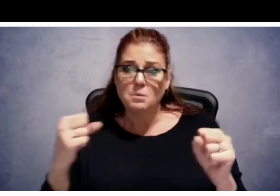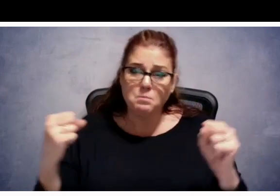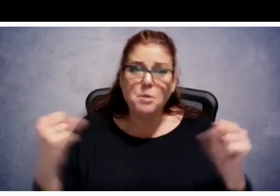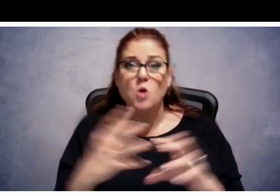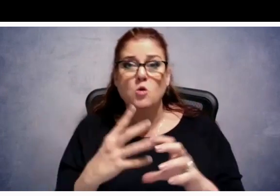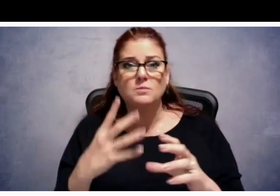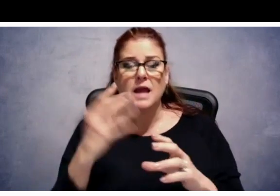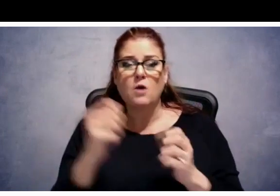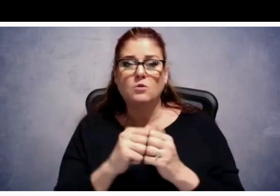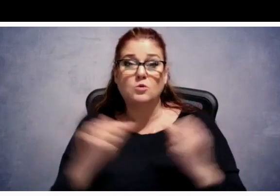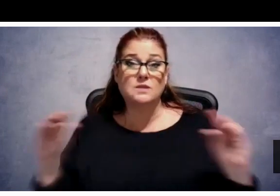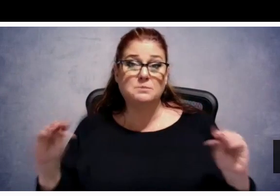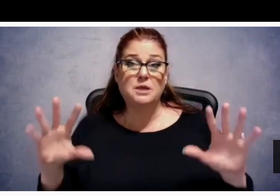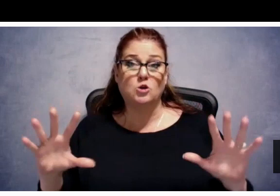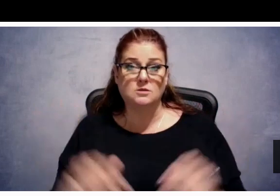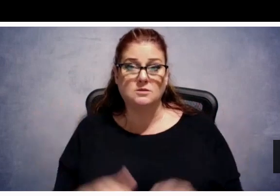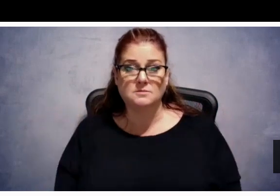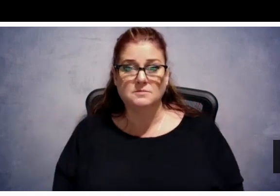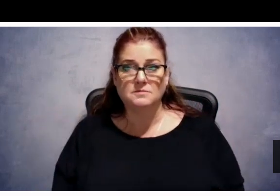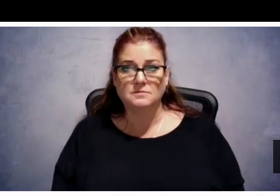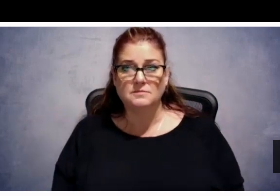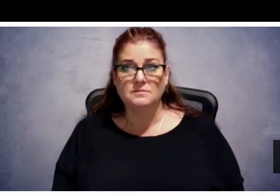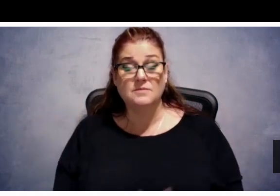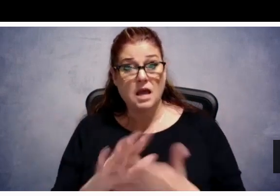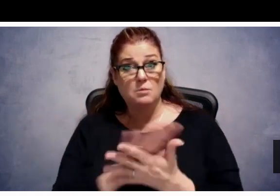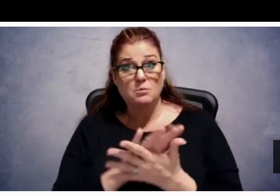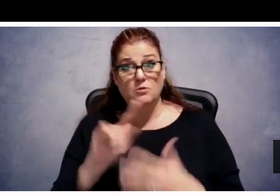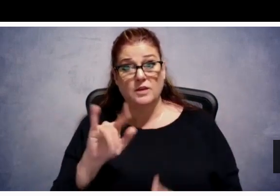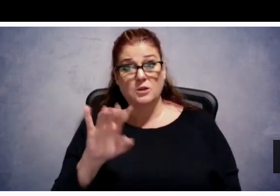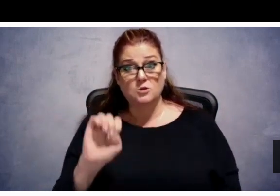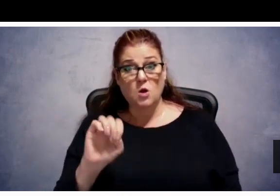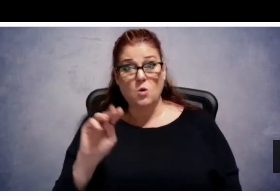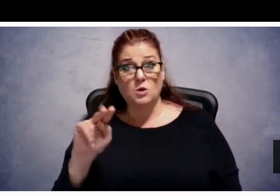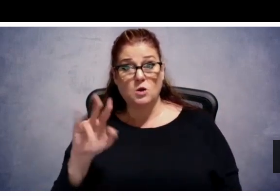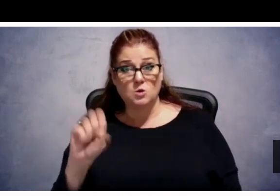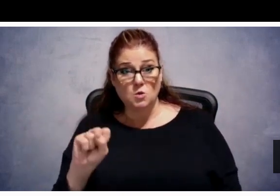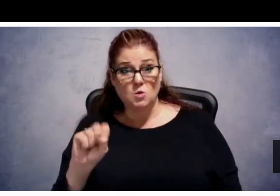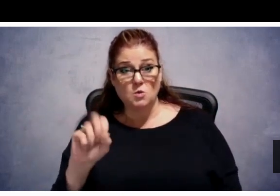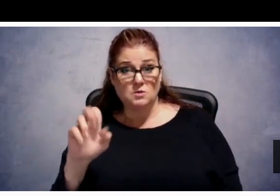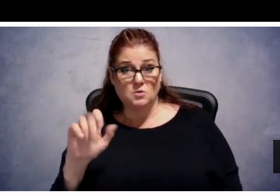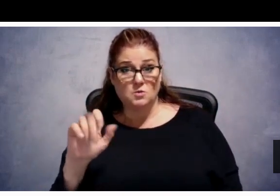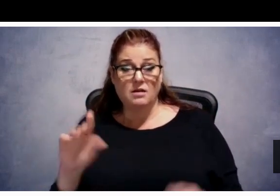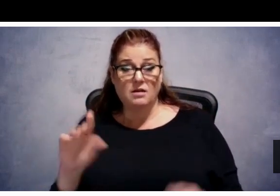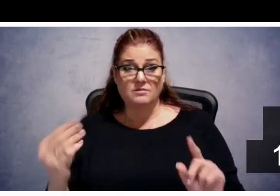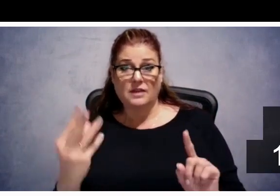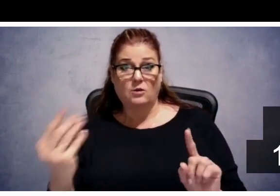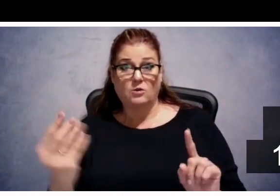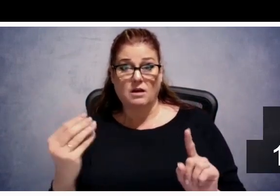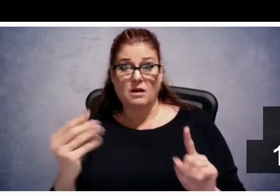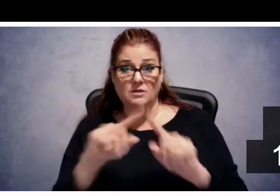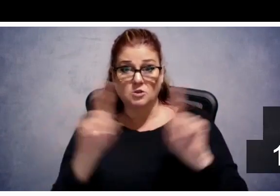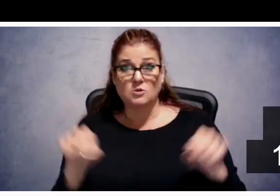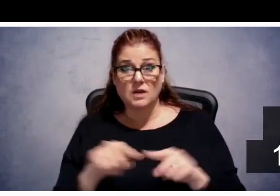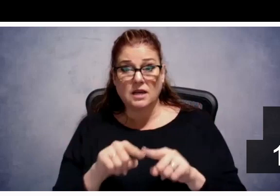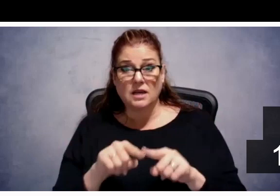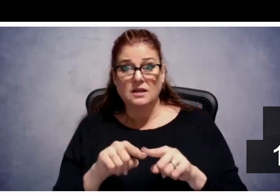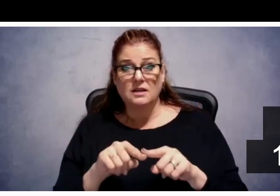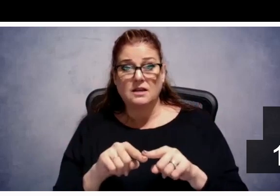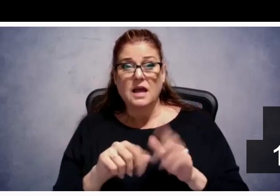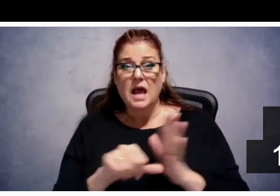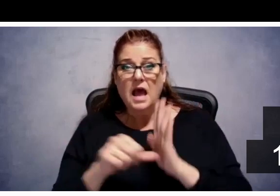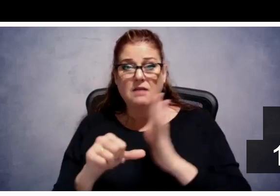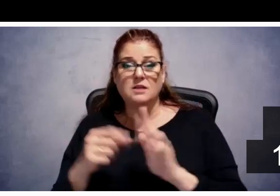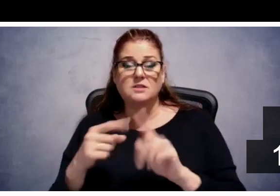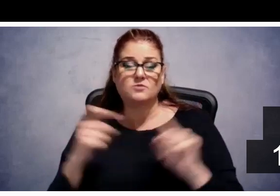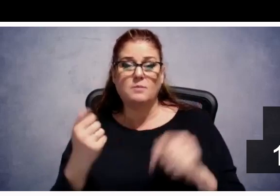the speakers. A movie tone newsreel flickered on the screen. It was highlights from